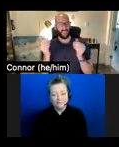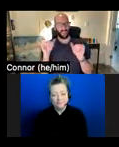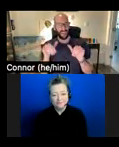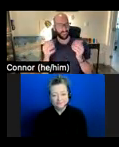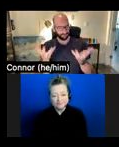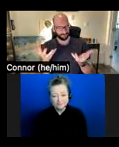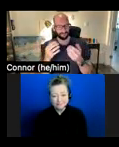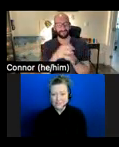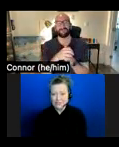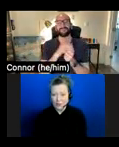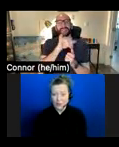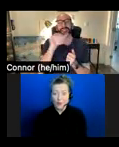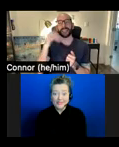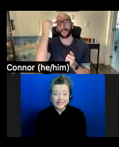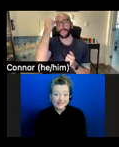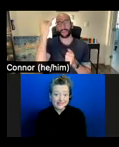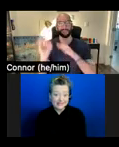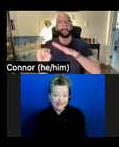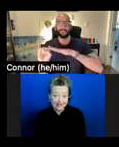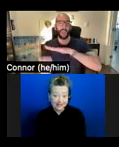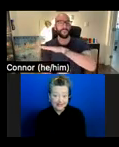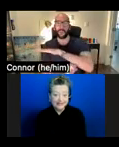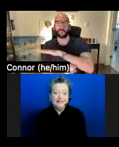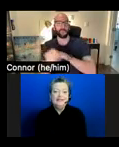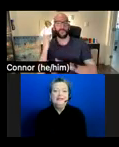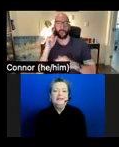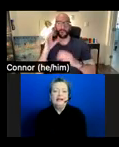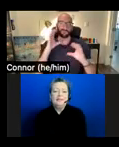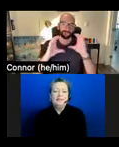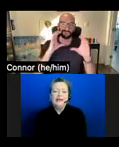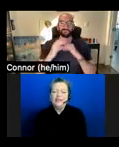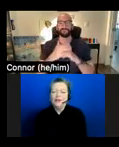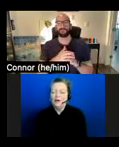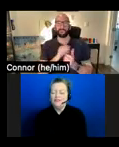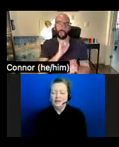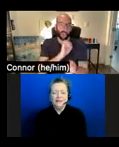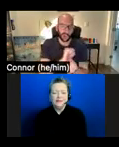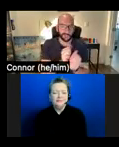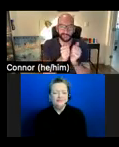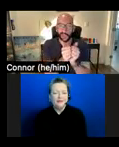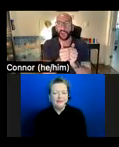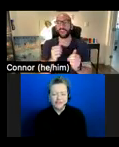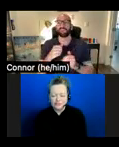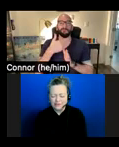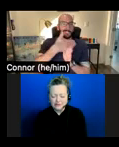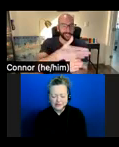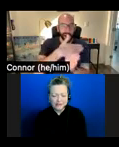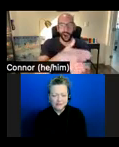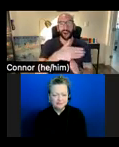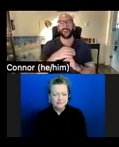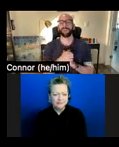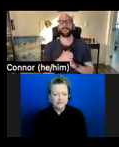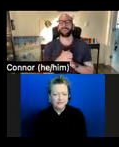Okay. So what is Slack? Um, on a very foundational,